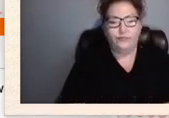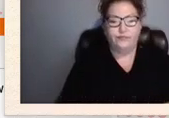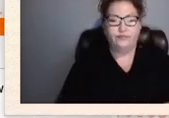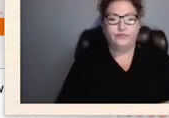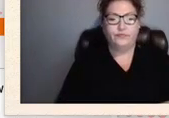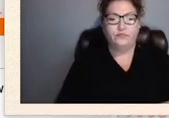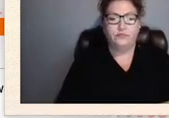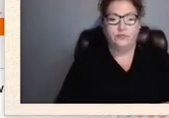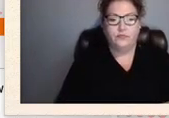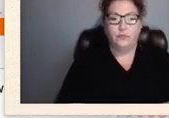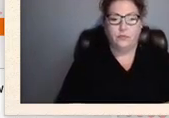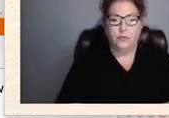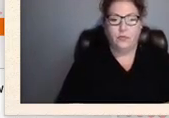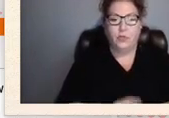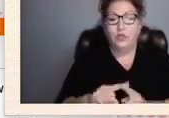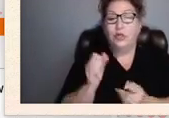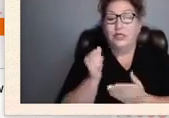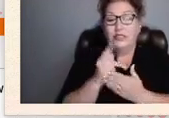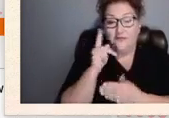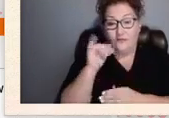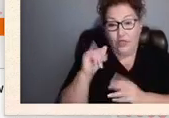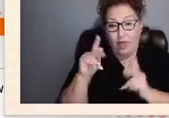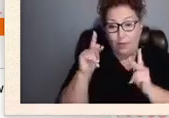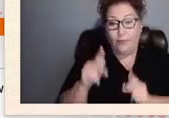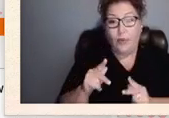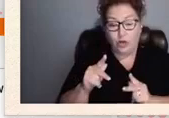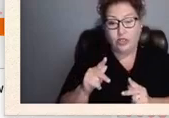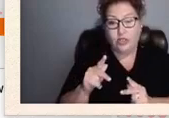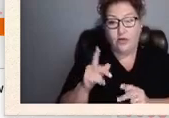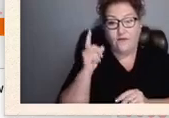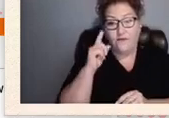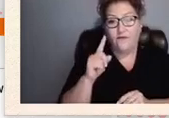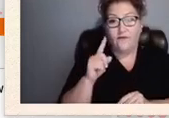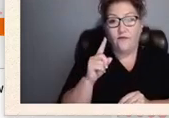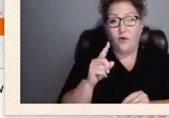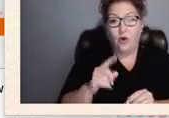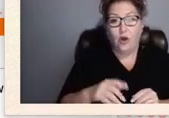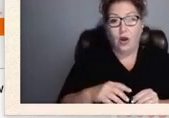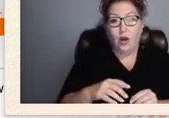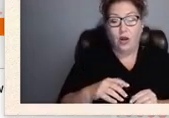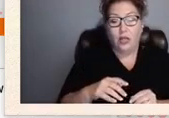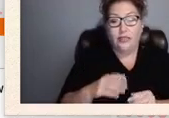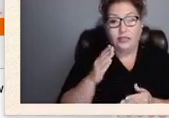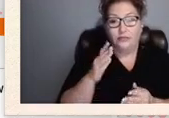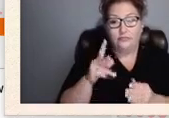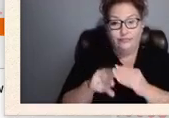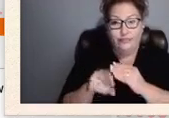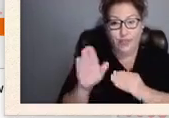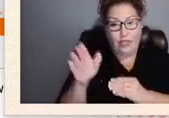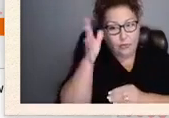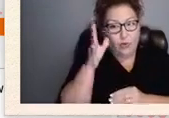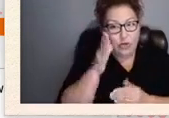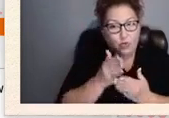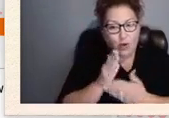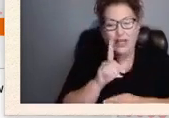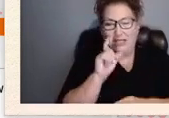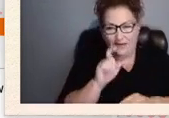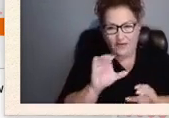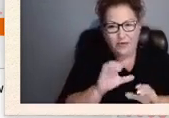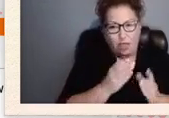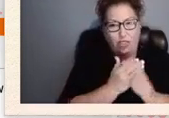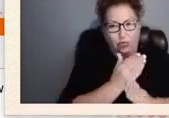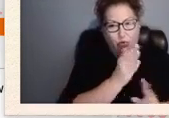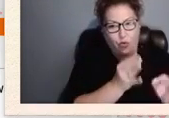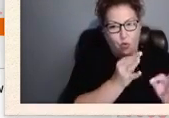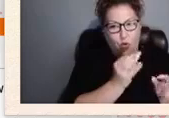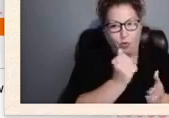To consent for the person under the guardianship to terminate their parental rights has to be done with court approval. Consent